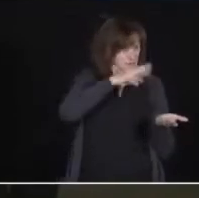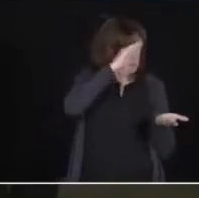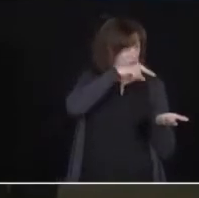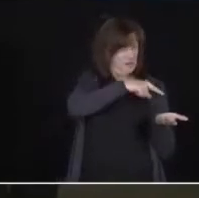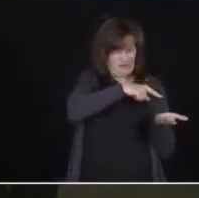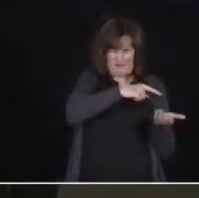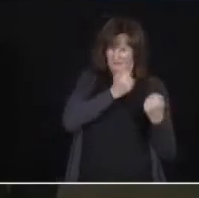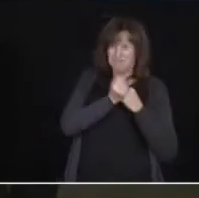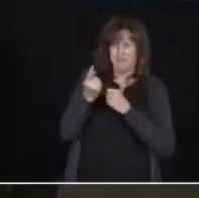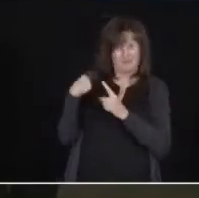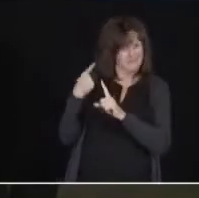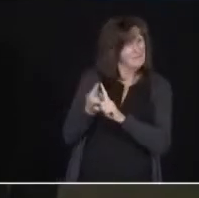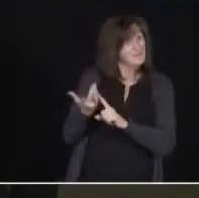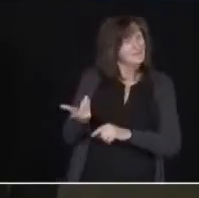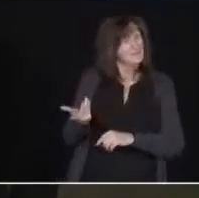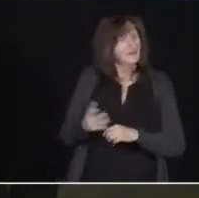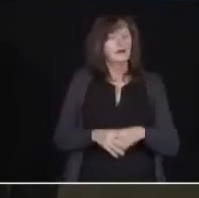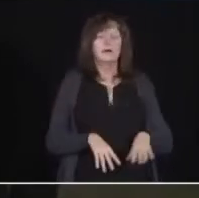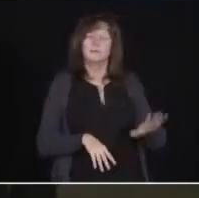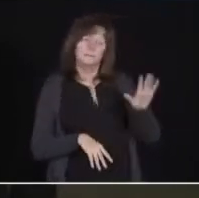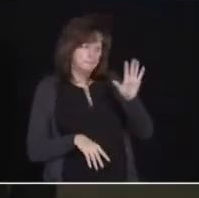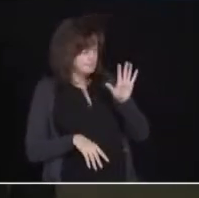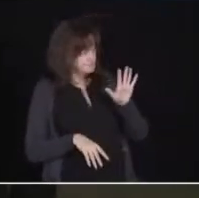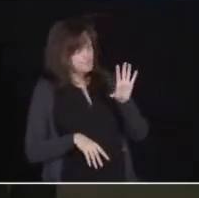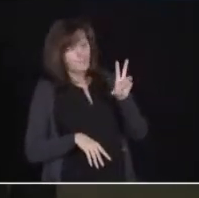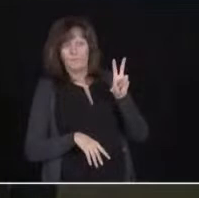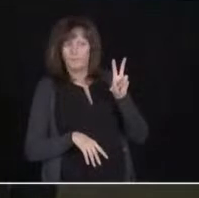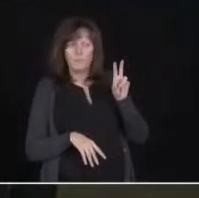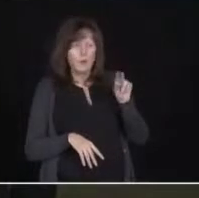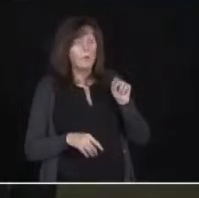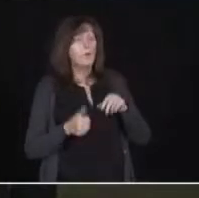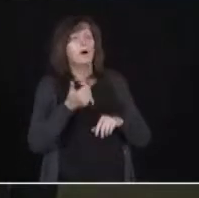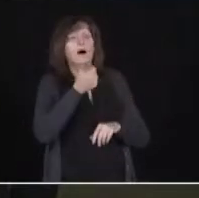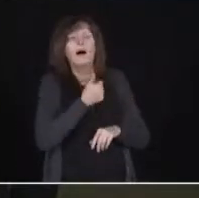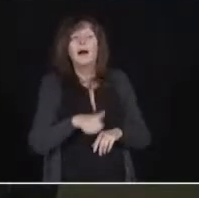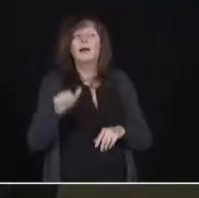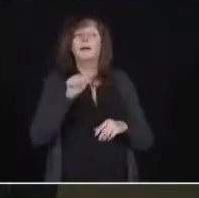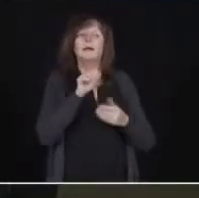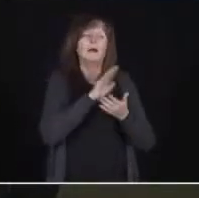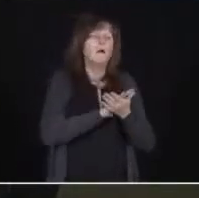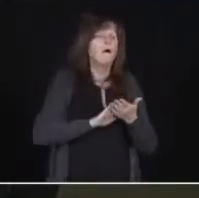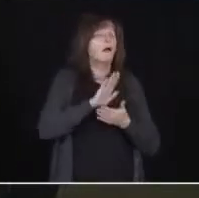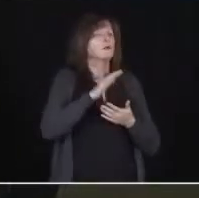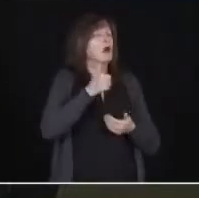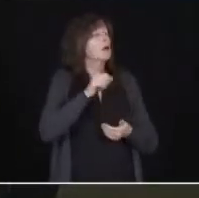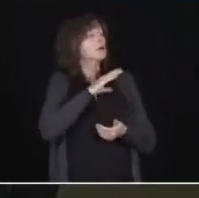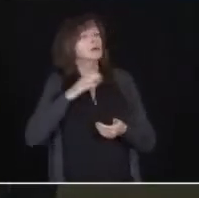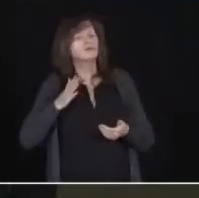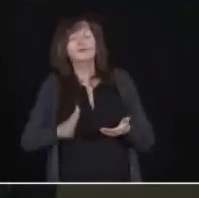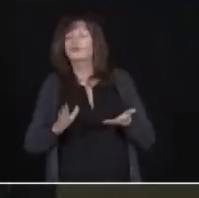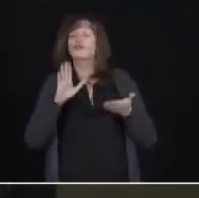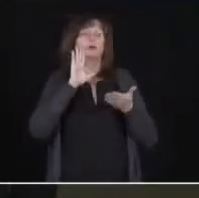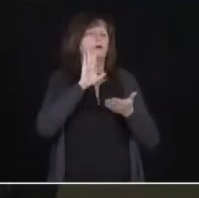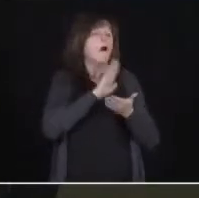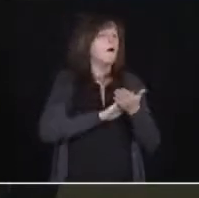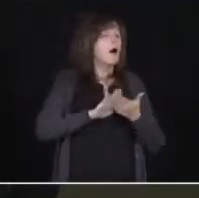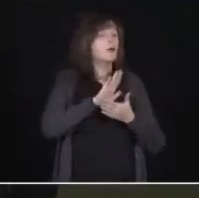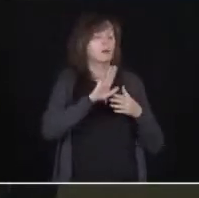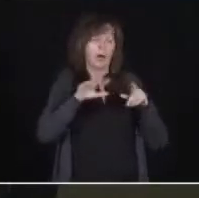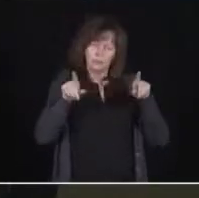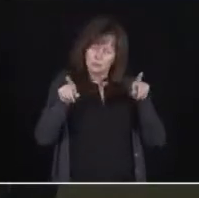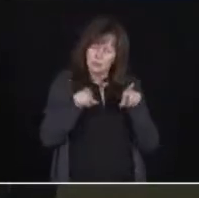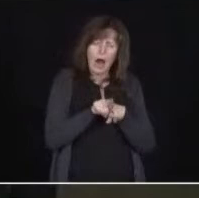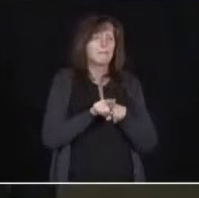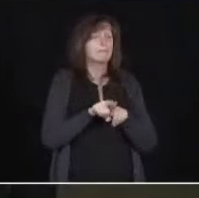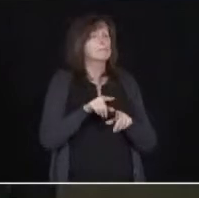same as every other college, every other Christian college, to be more precise, and other colleges that have applied for this.